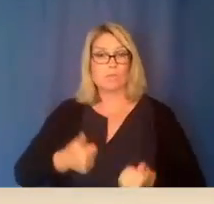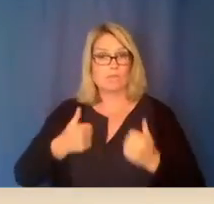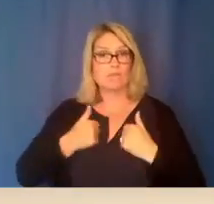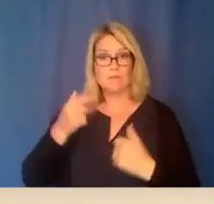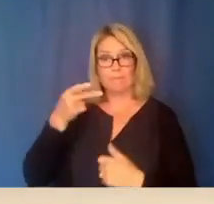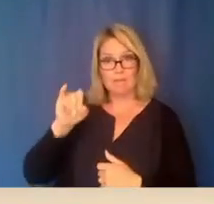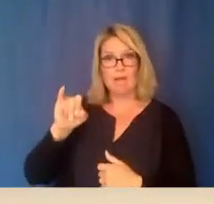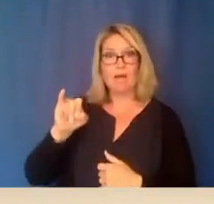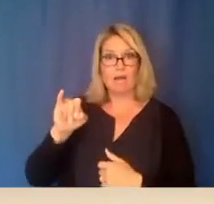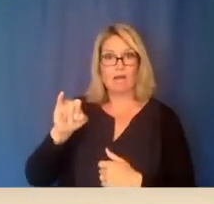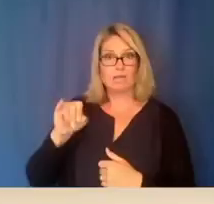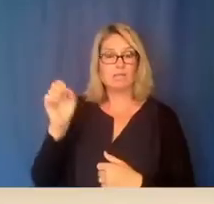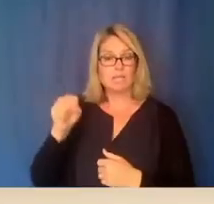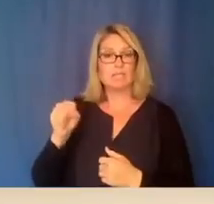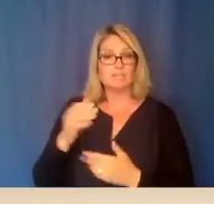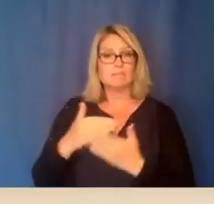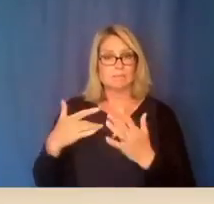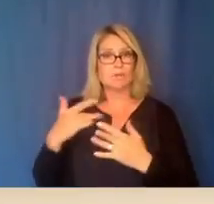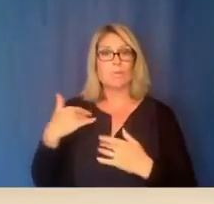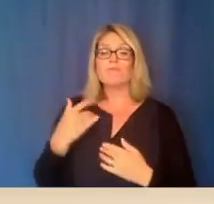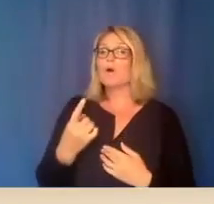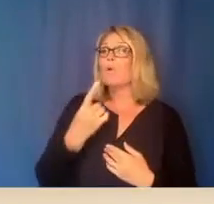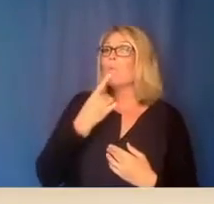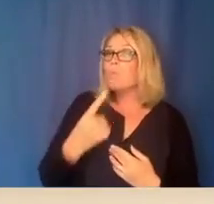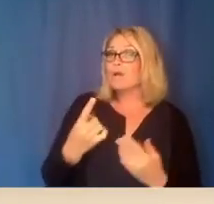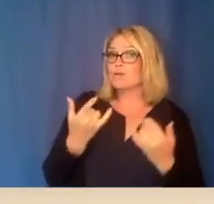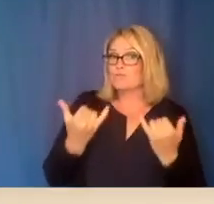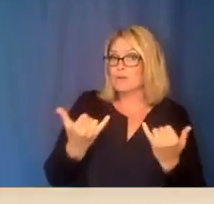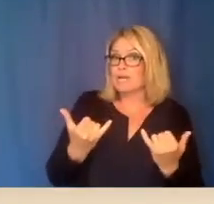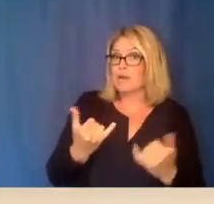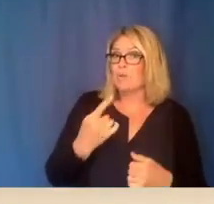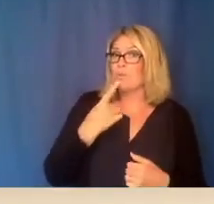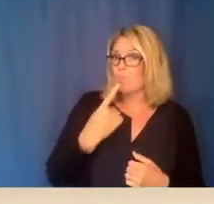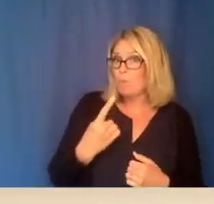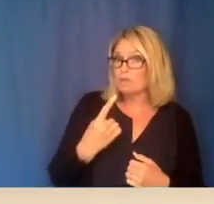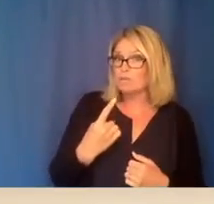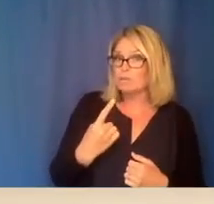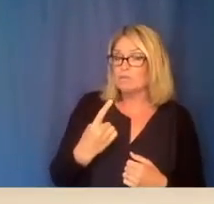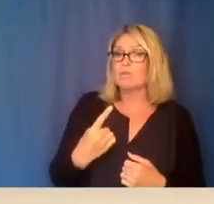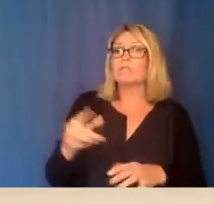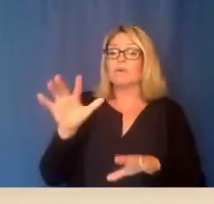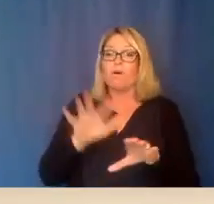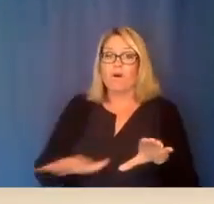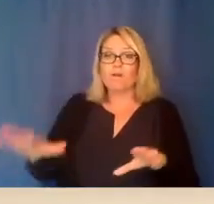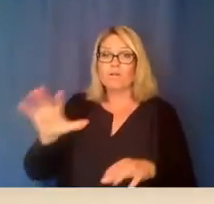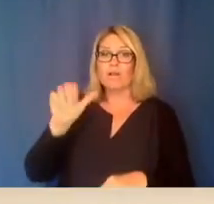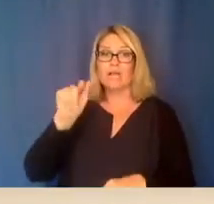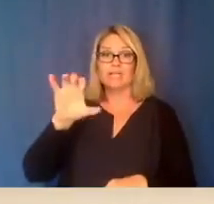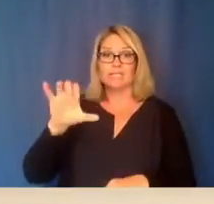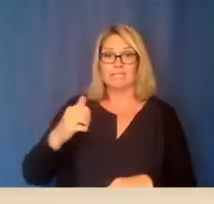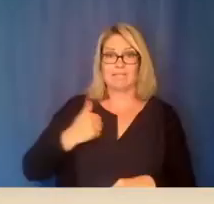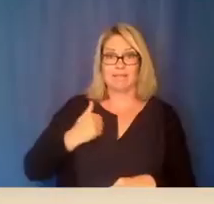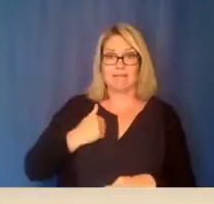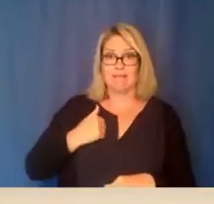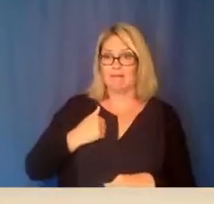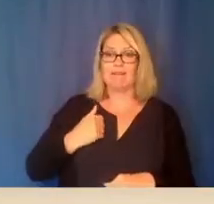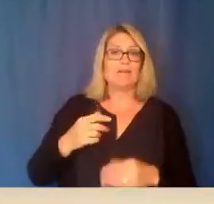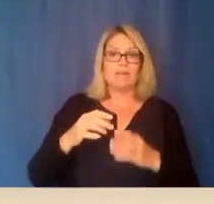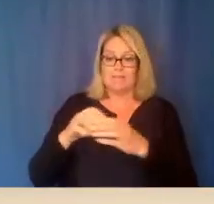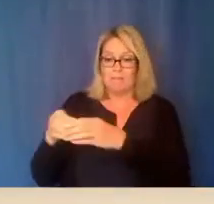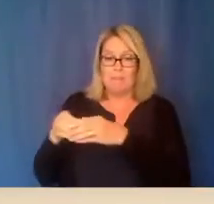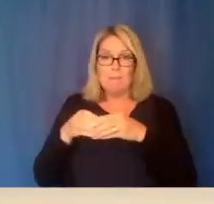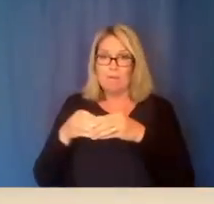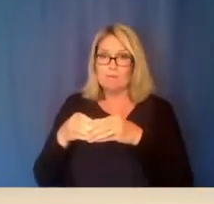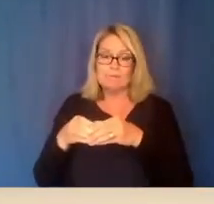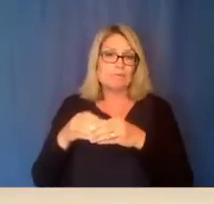look at, we have one active case. We have very few active cases in the Atlantic region. We are